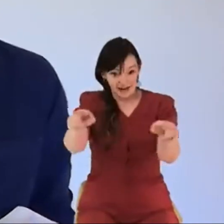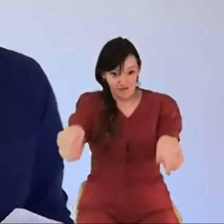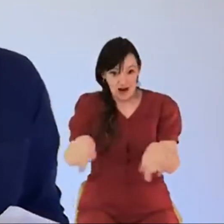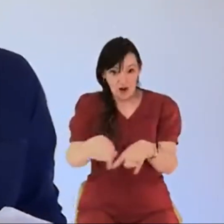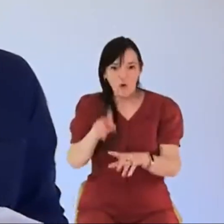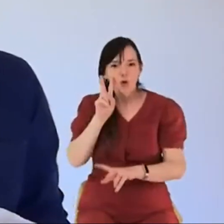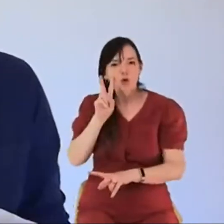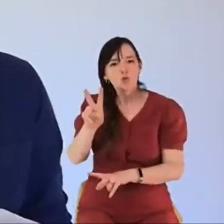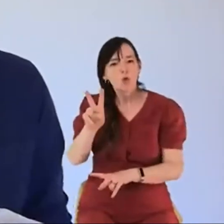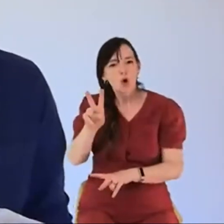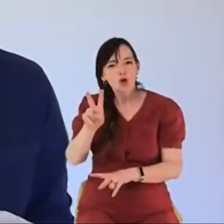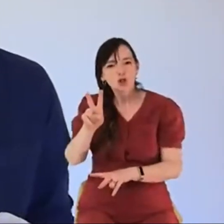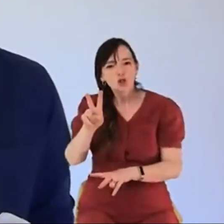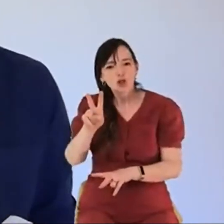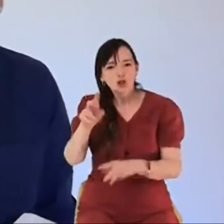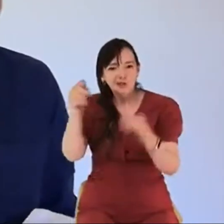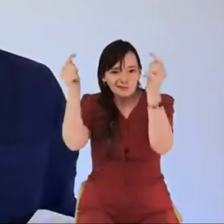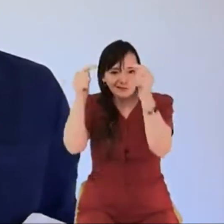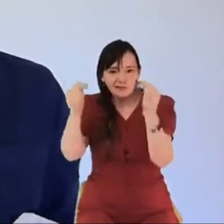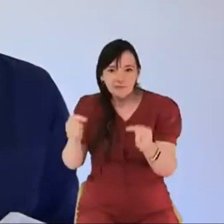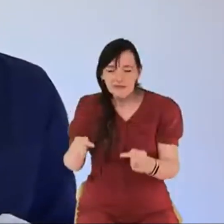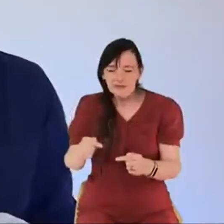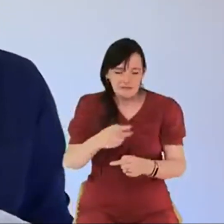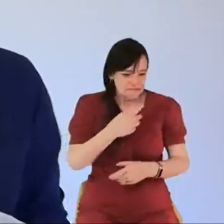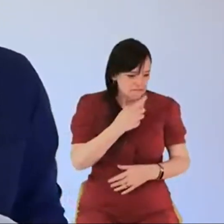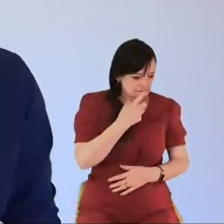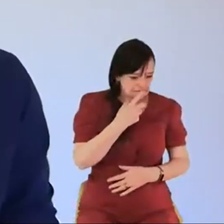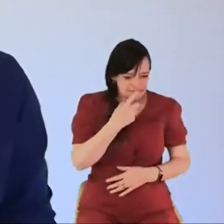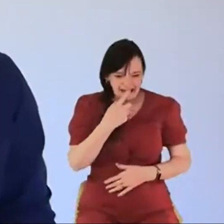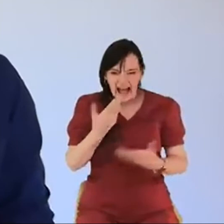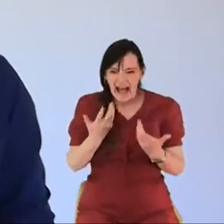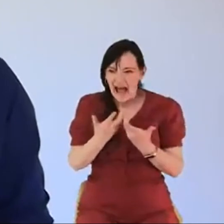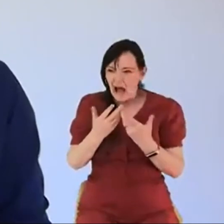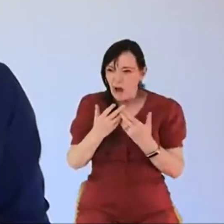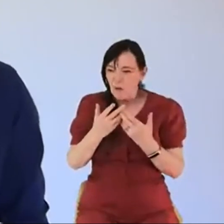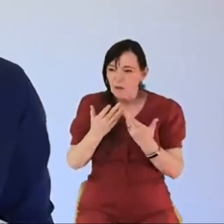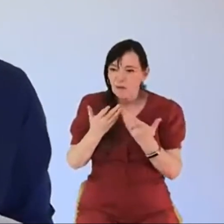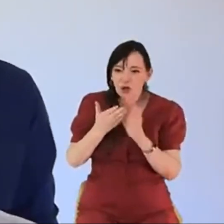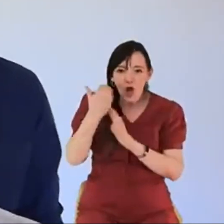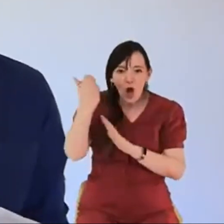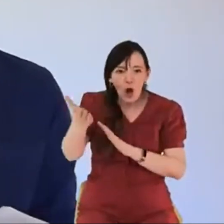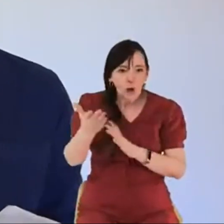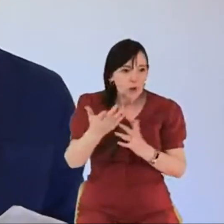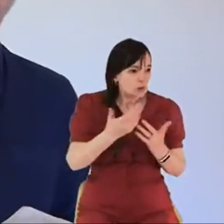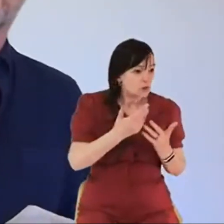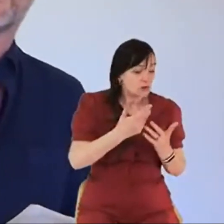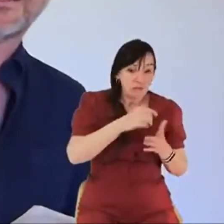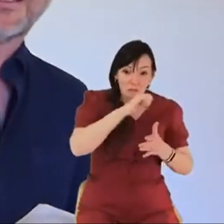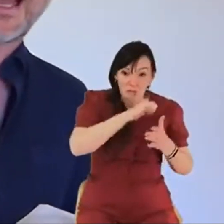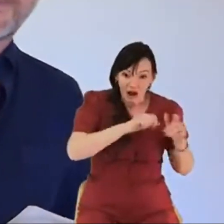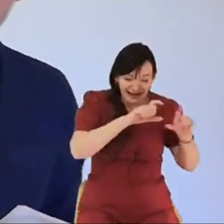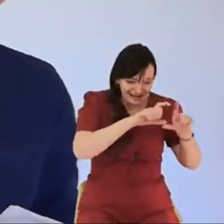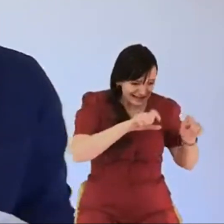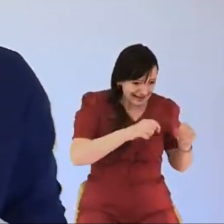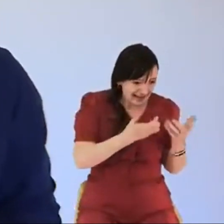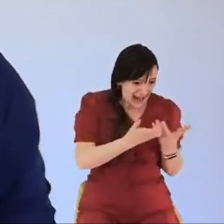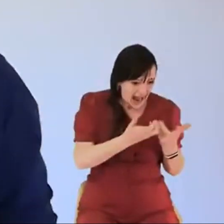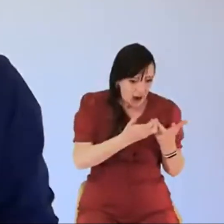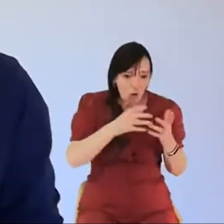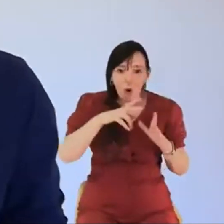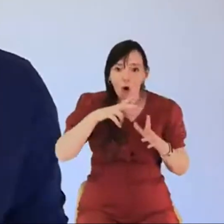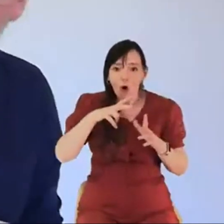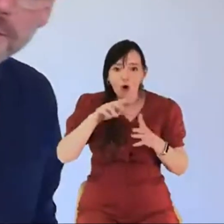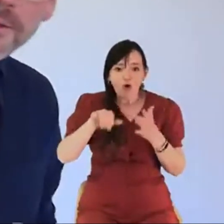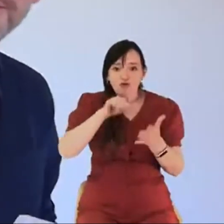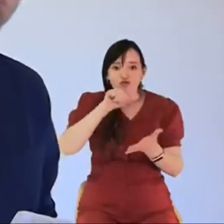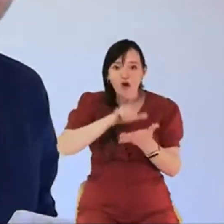but how could i get there or even if i could afford a ticket how would i know which train to catch to london and how would i know how to